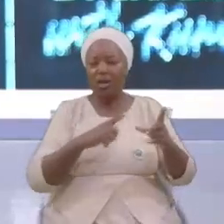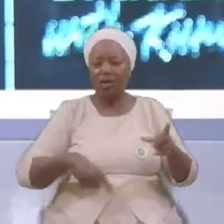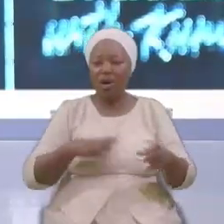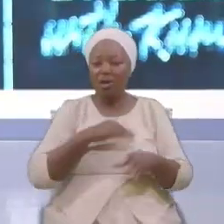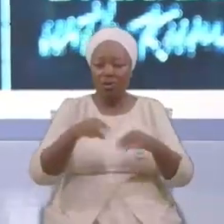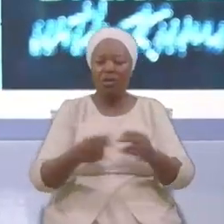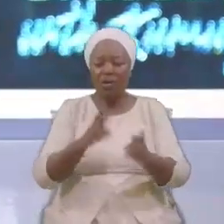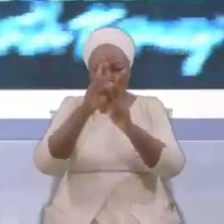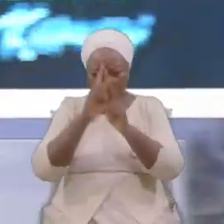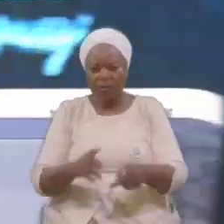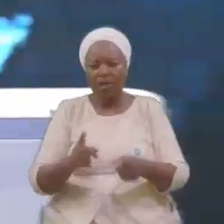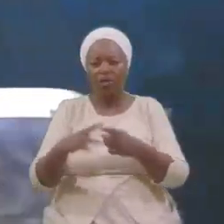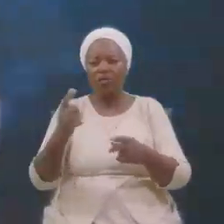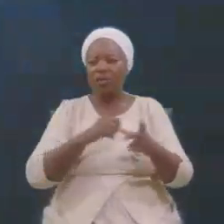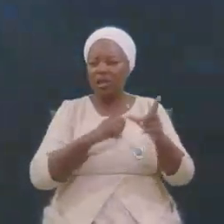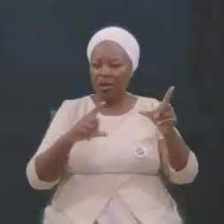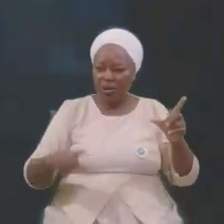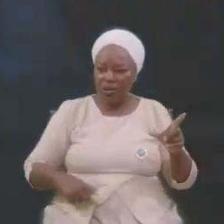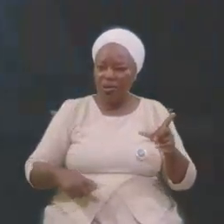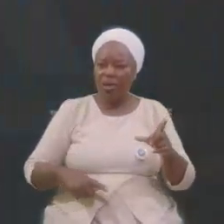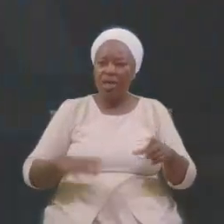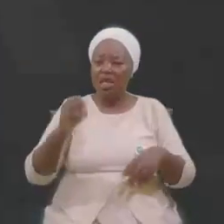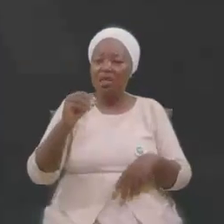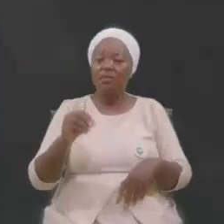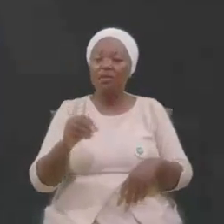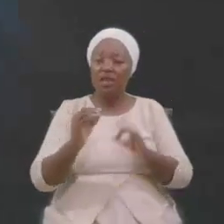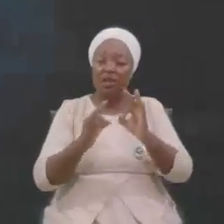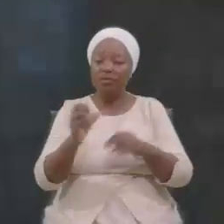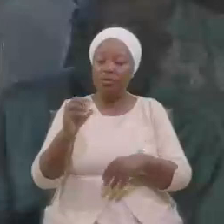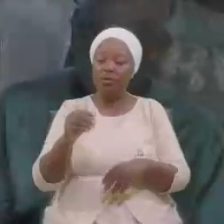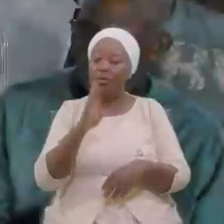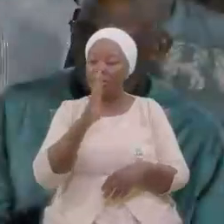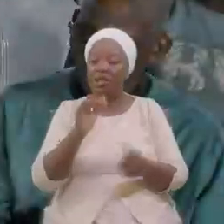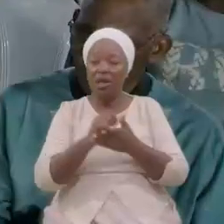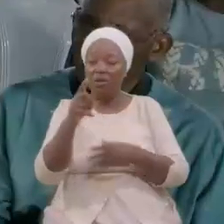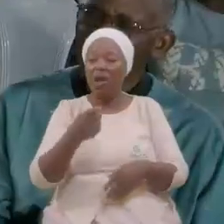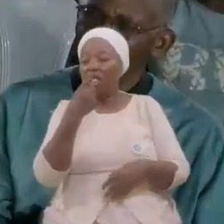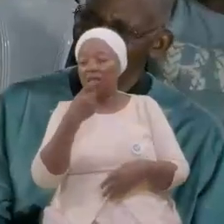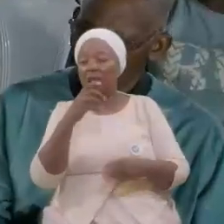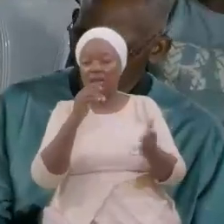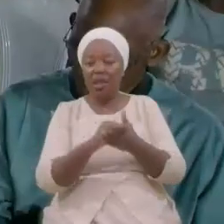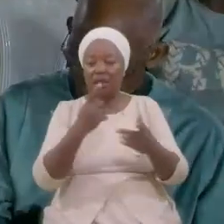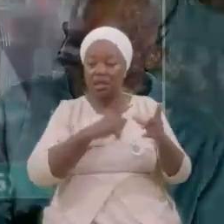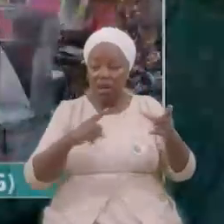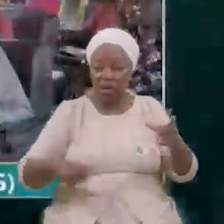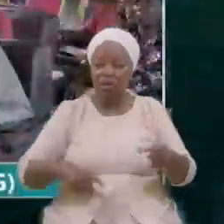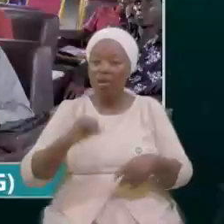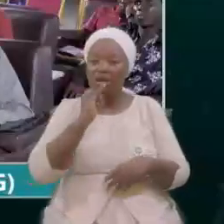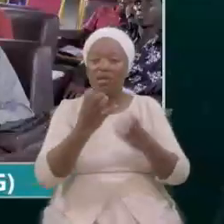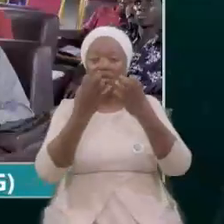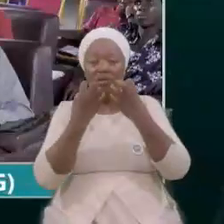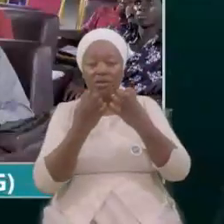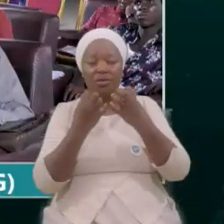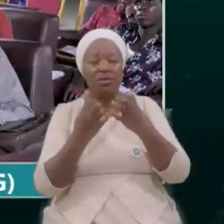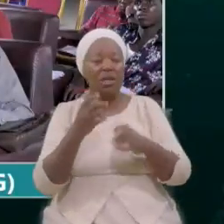respect unto the Lord. If so be, you have tasted that the Lord is gracious. Look at verse